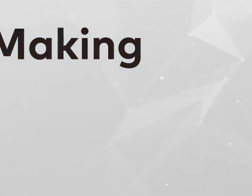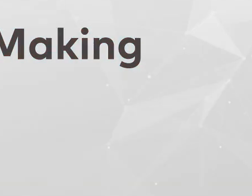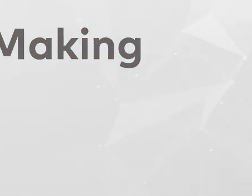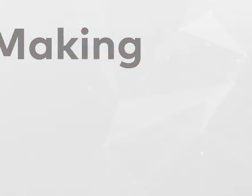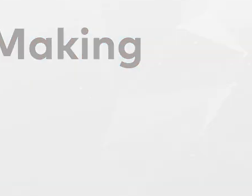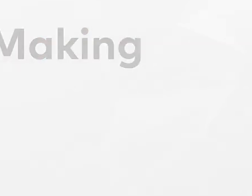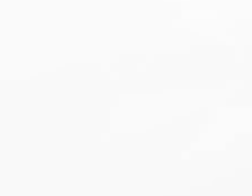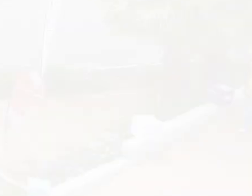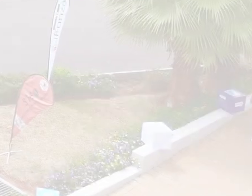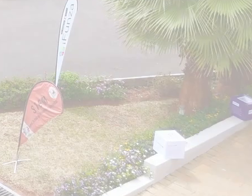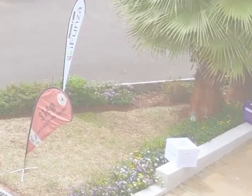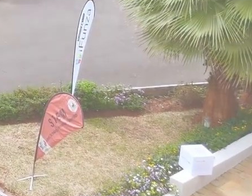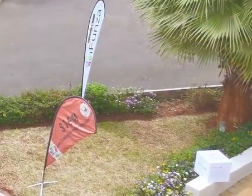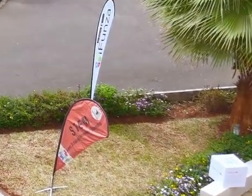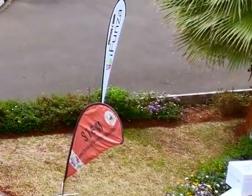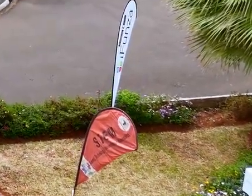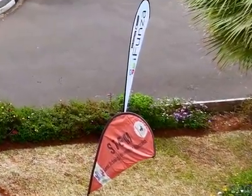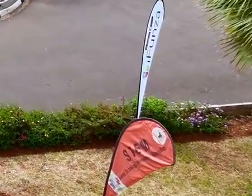Africa.